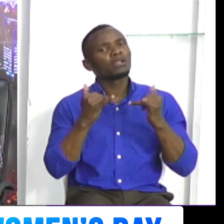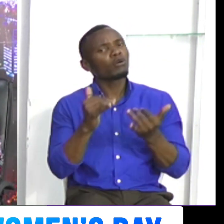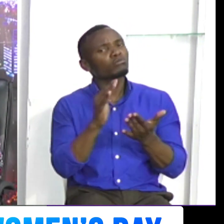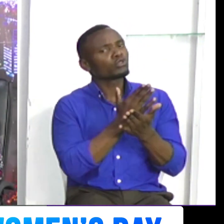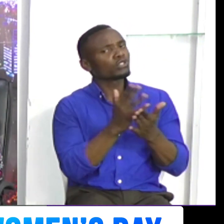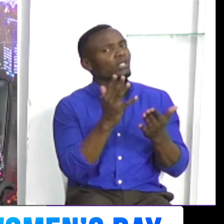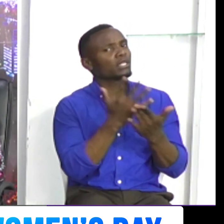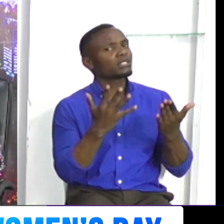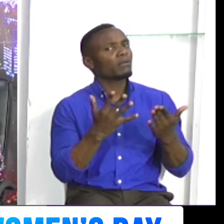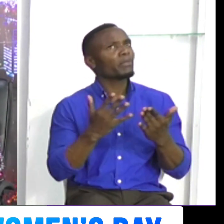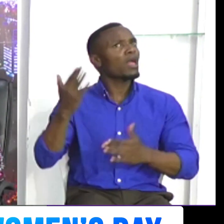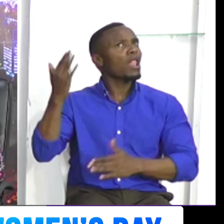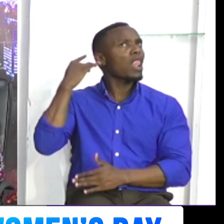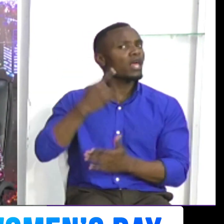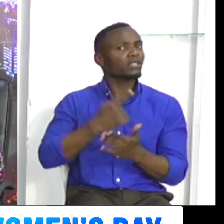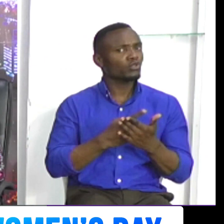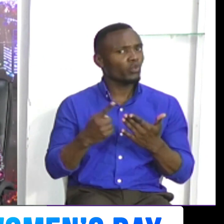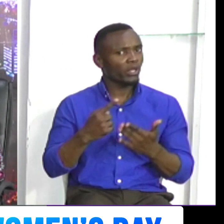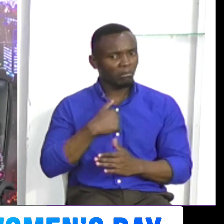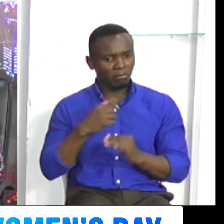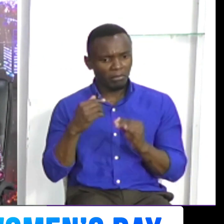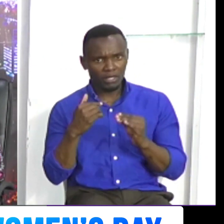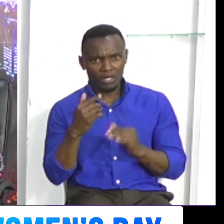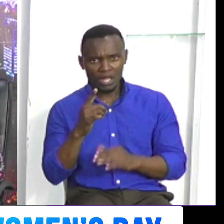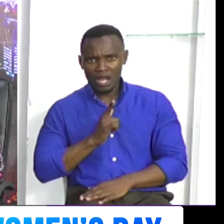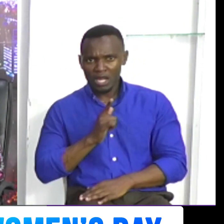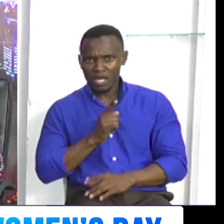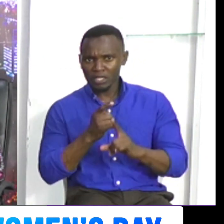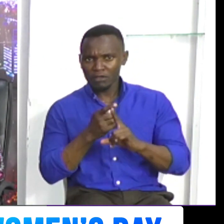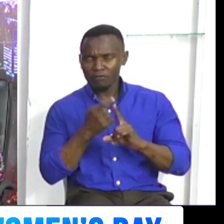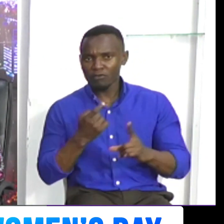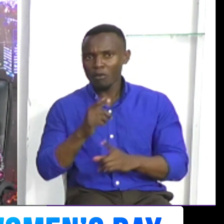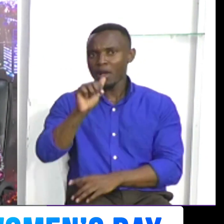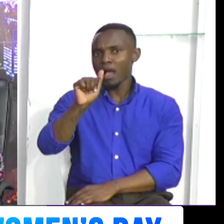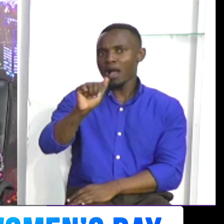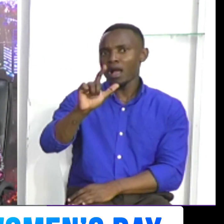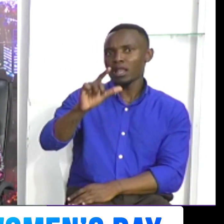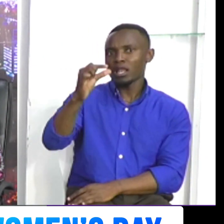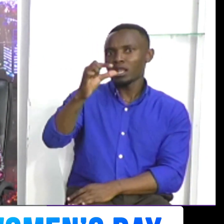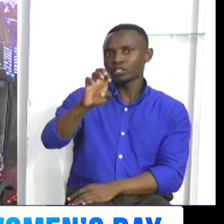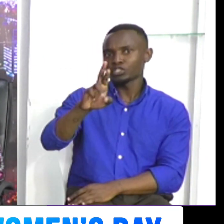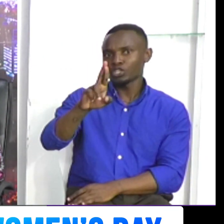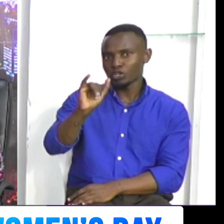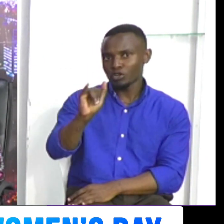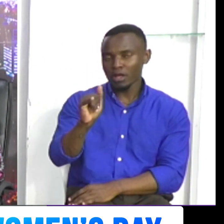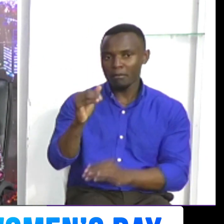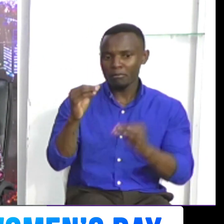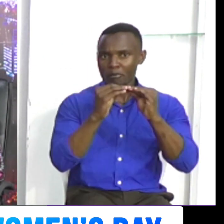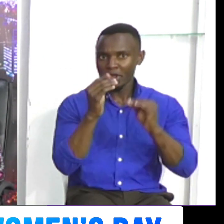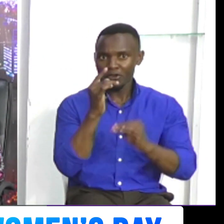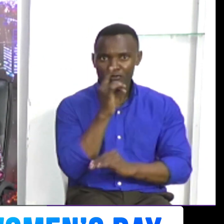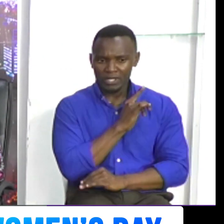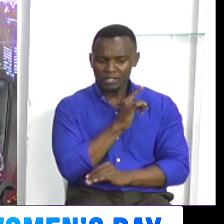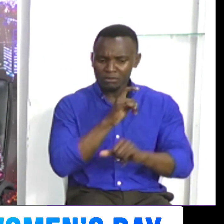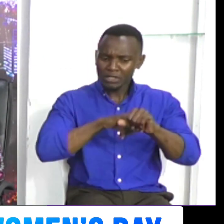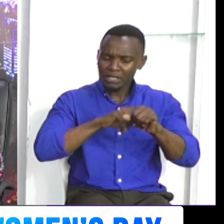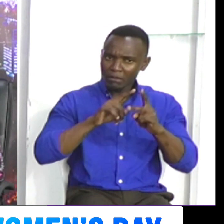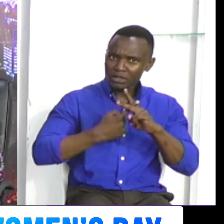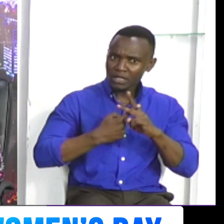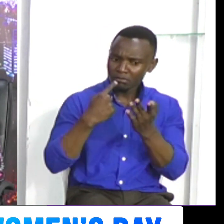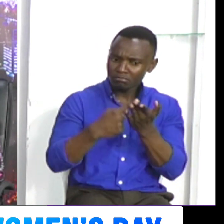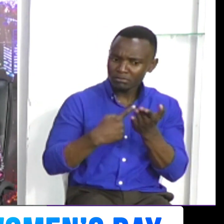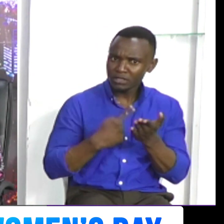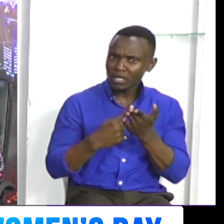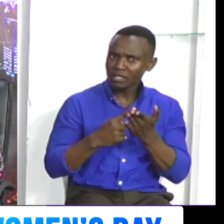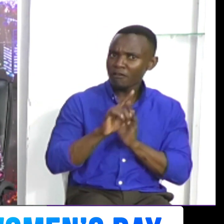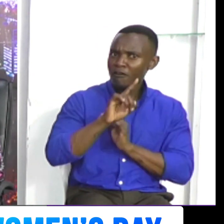something. Last week I met a lady from Algeria, and it was so interesting that when our conversation began, the